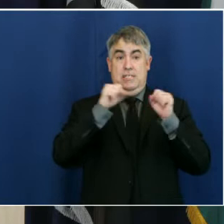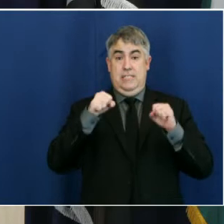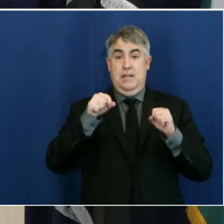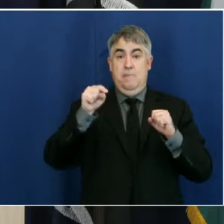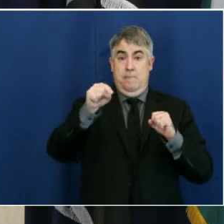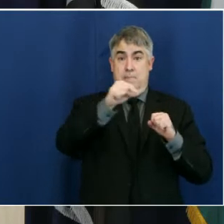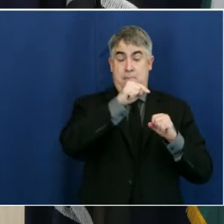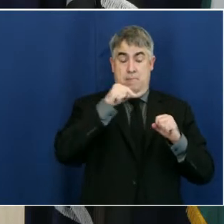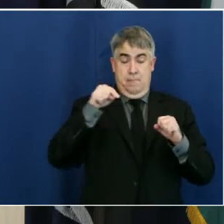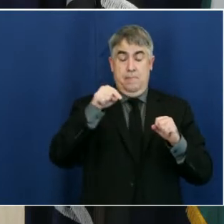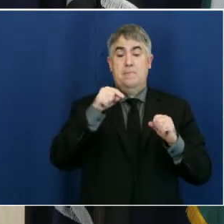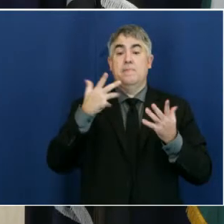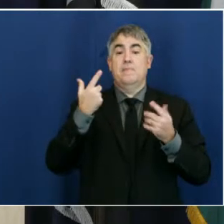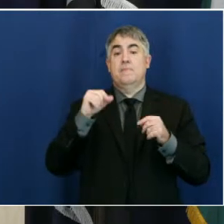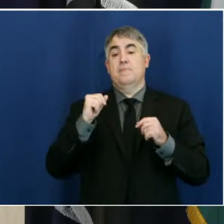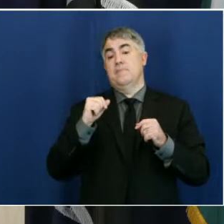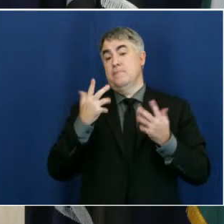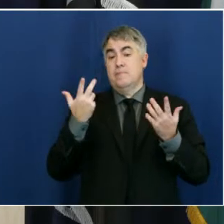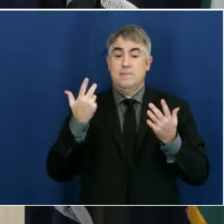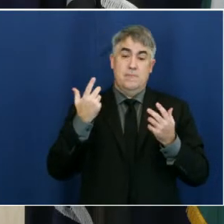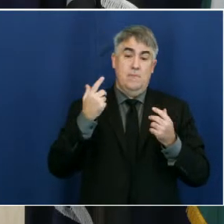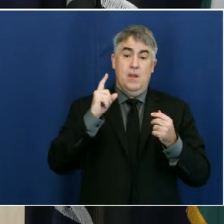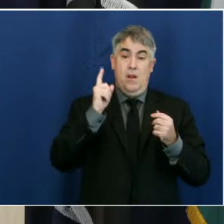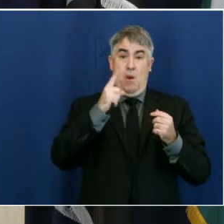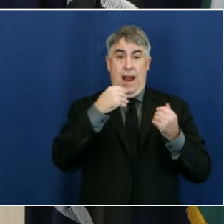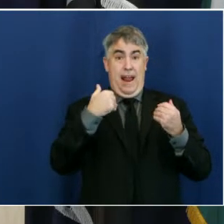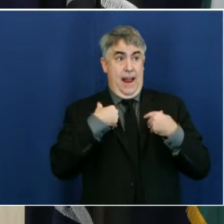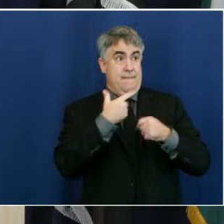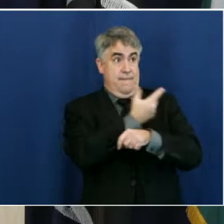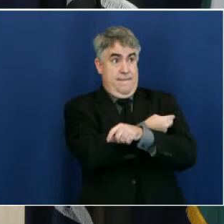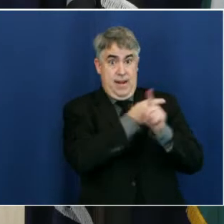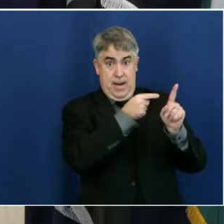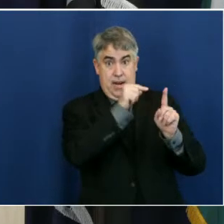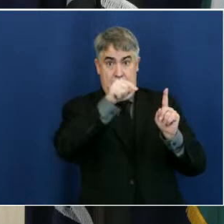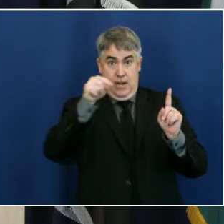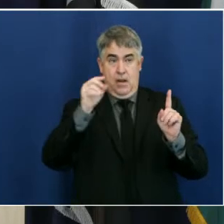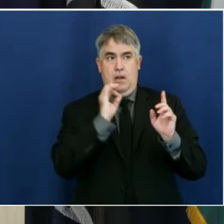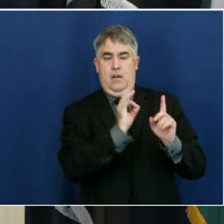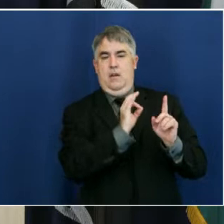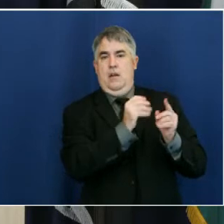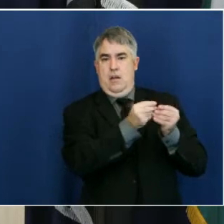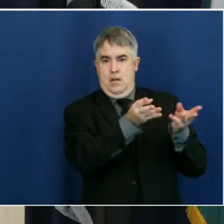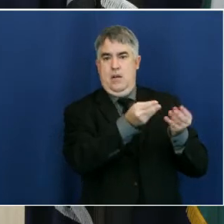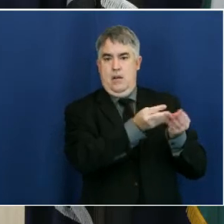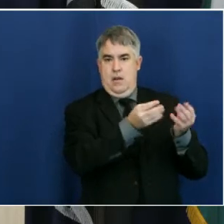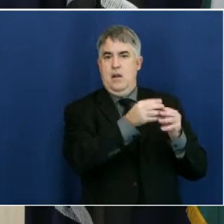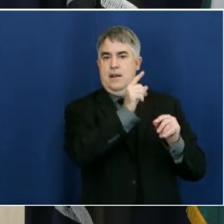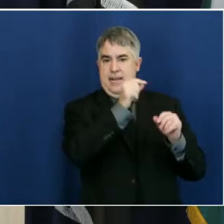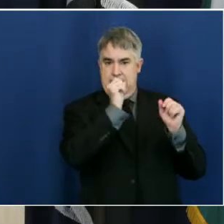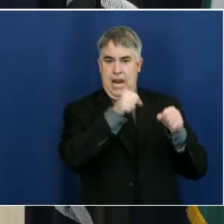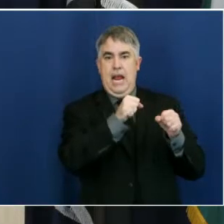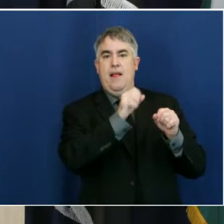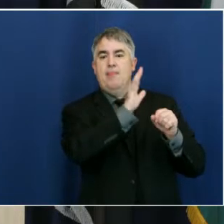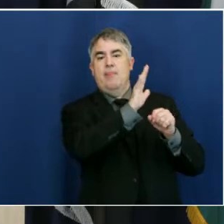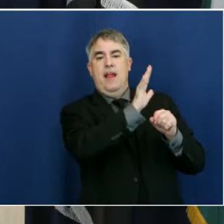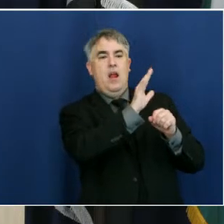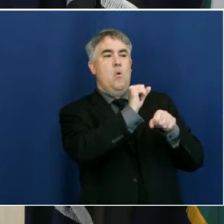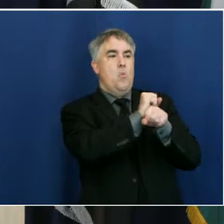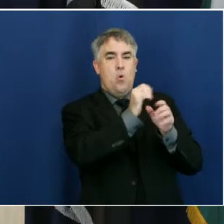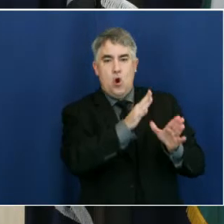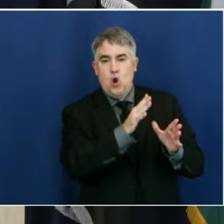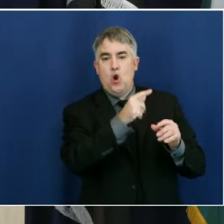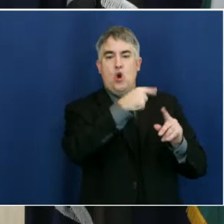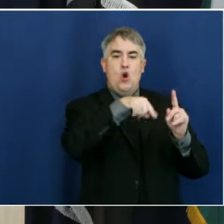have vaccines concurrent with state guidance are able to vaccinate healthcare workers, and healthcare systems or others who